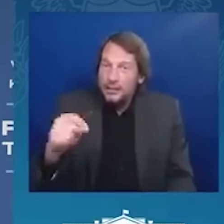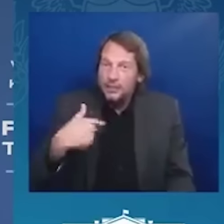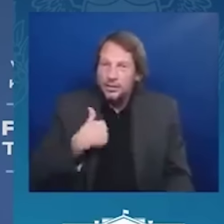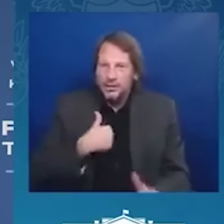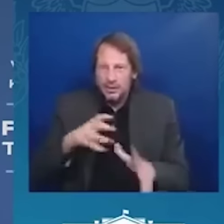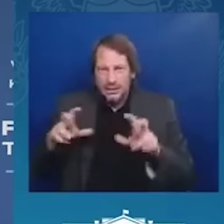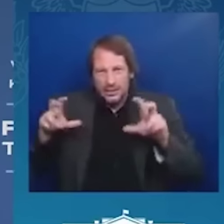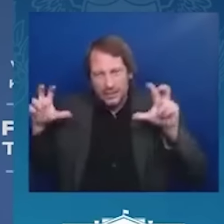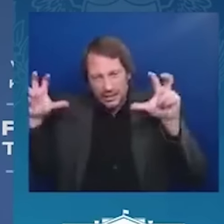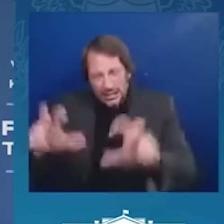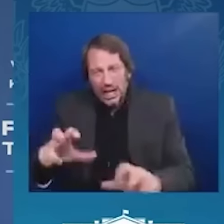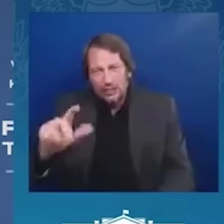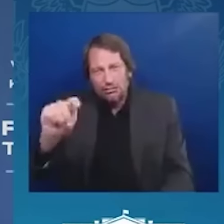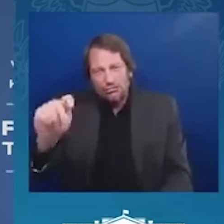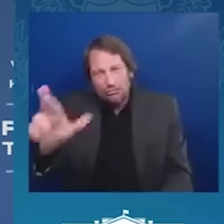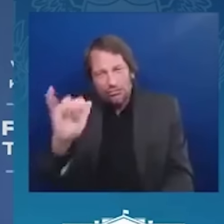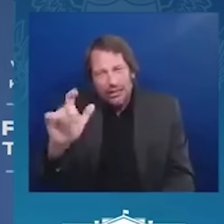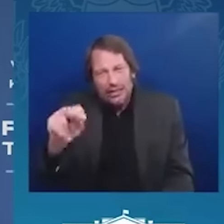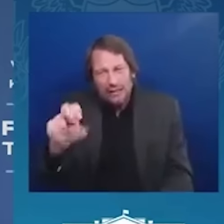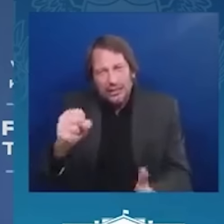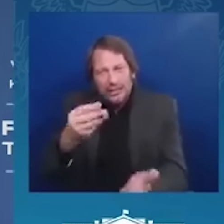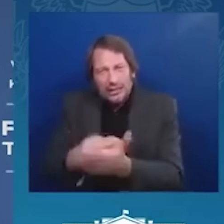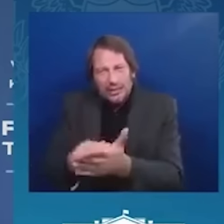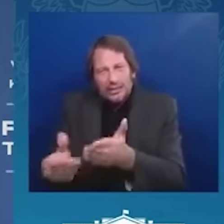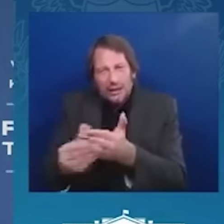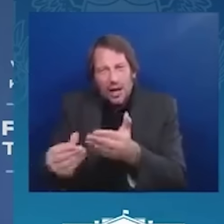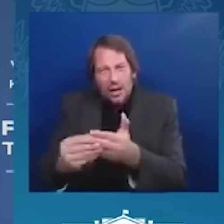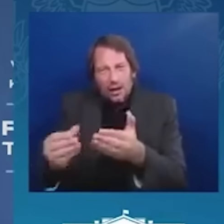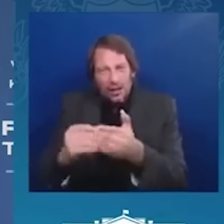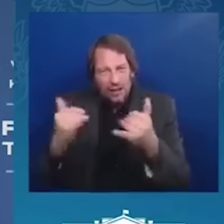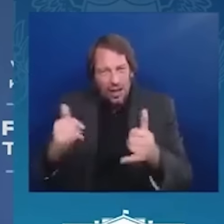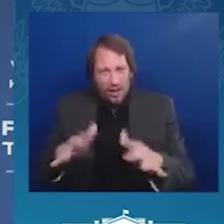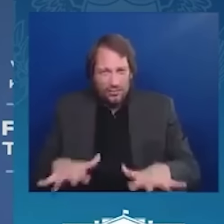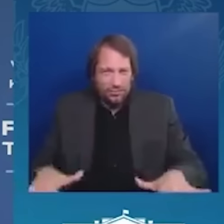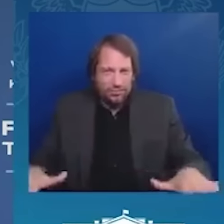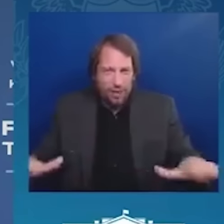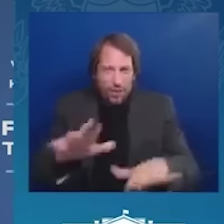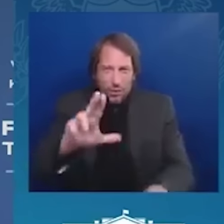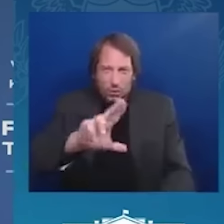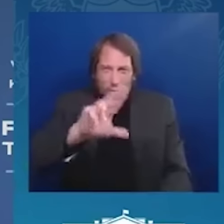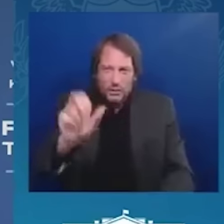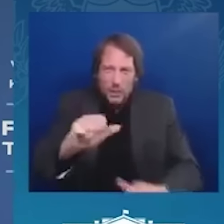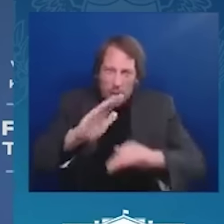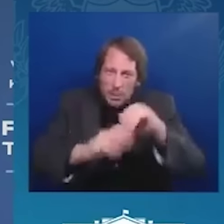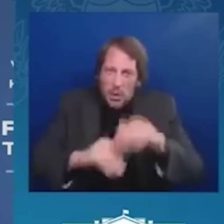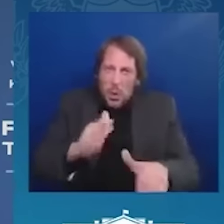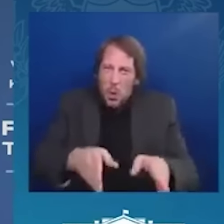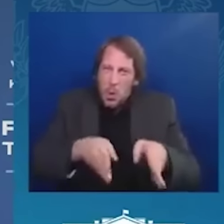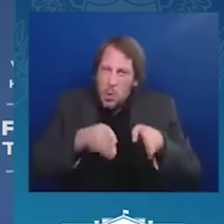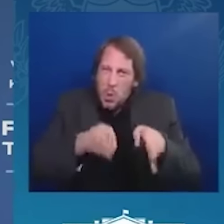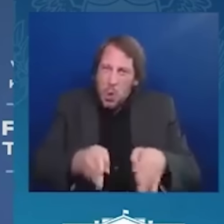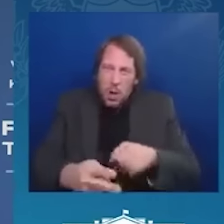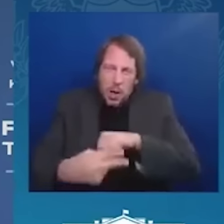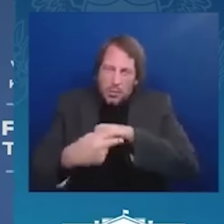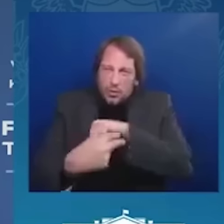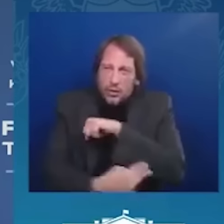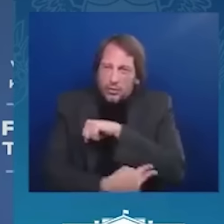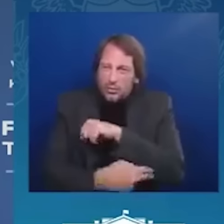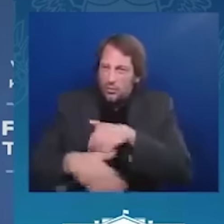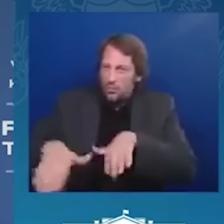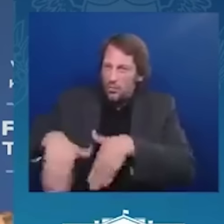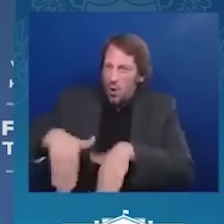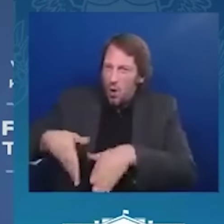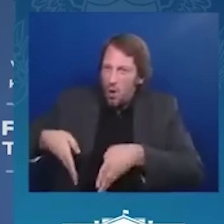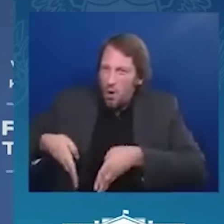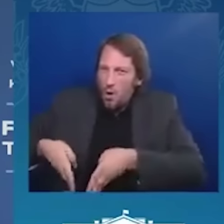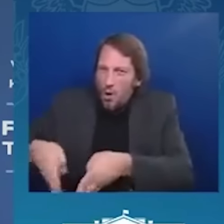sidewalks, to invest in a clean energy economy, to deal with the climate crisis in a way that is about building up adaptation and